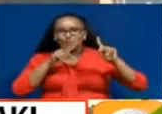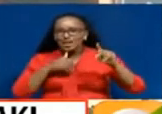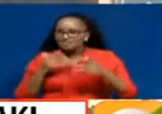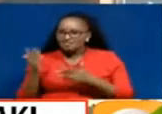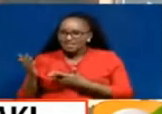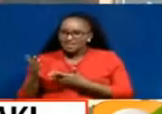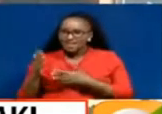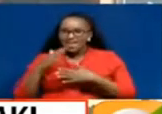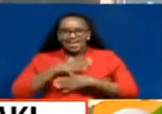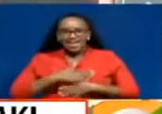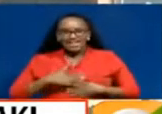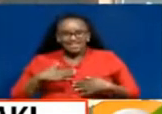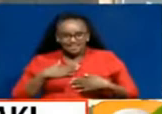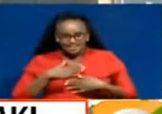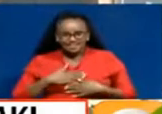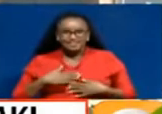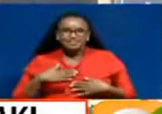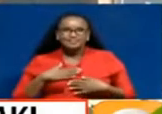Your Excellency,